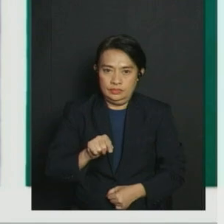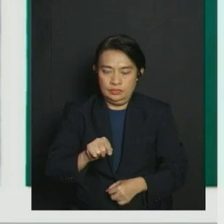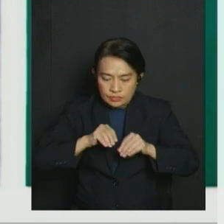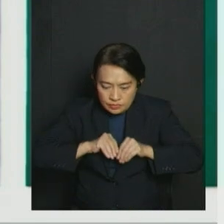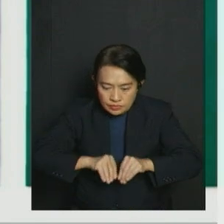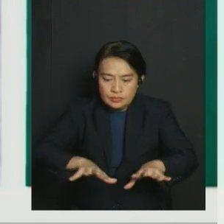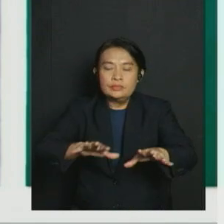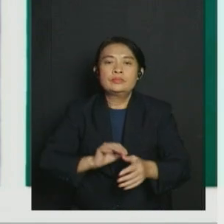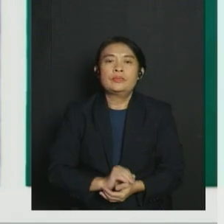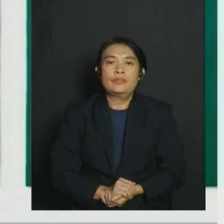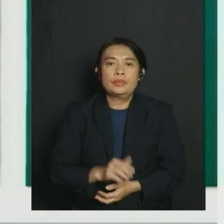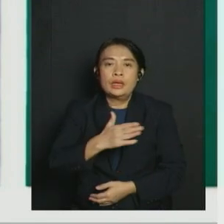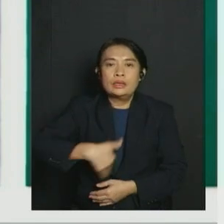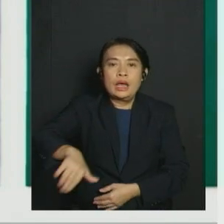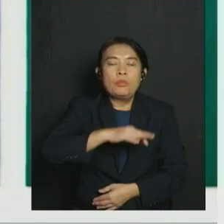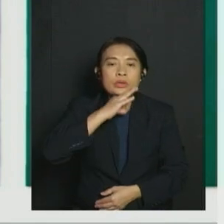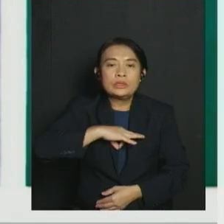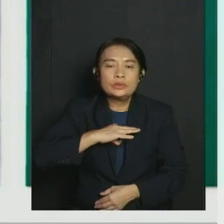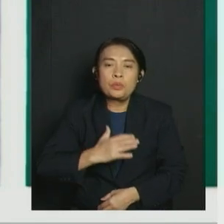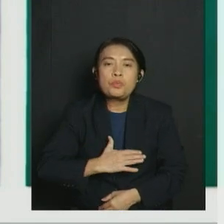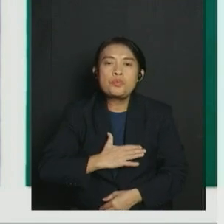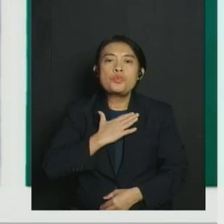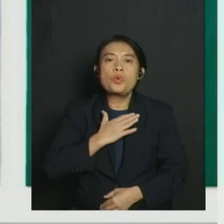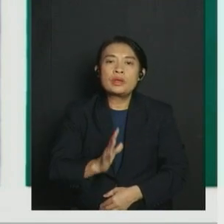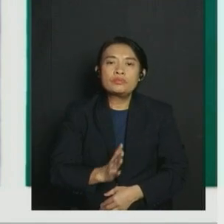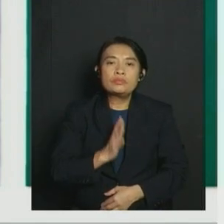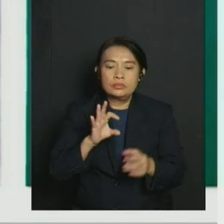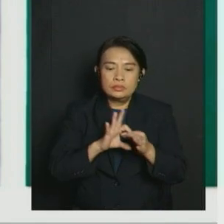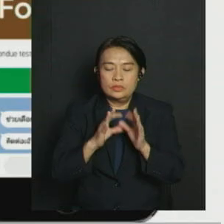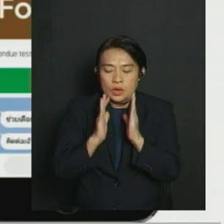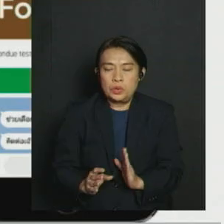design, by the corporate identity that we have together.